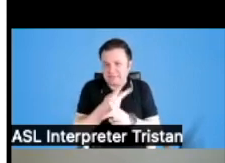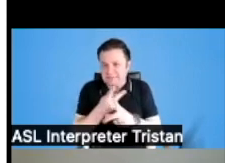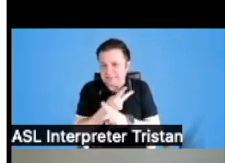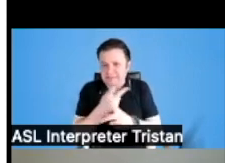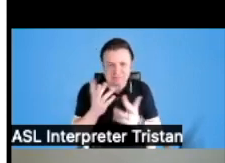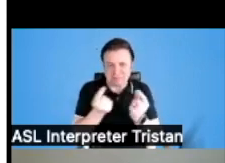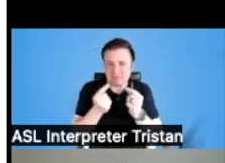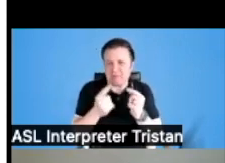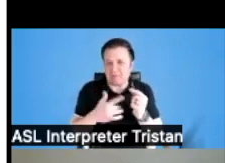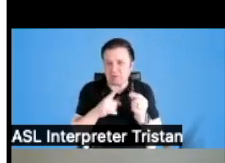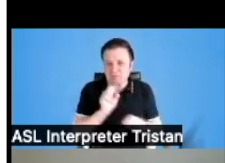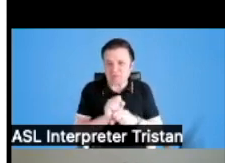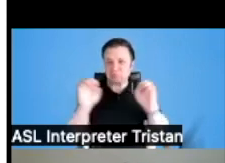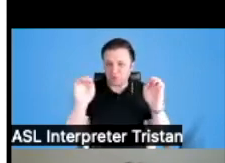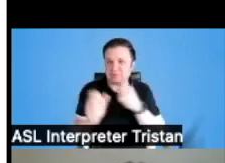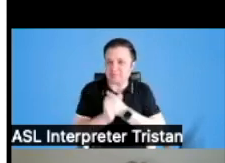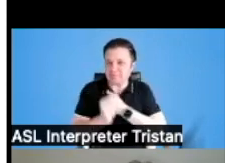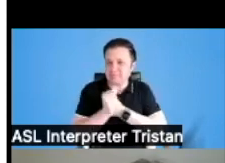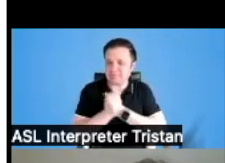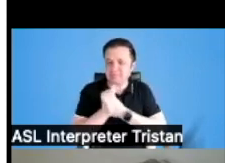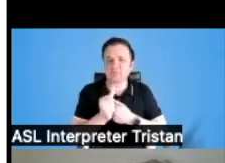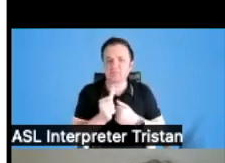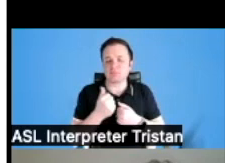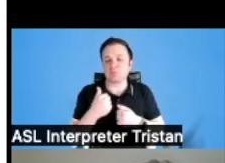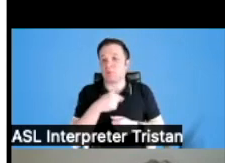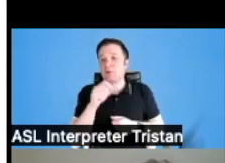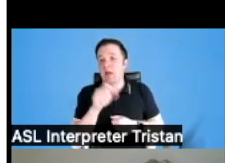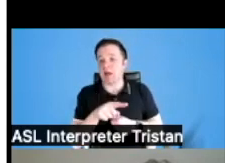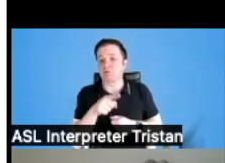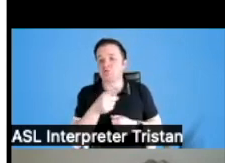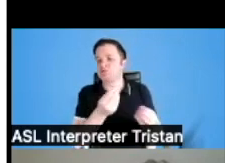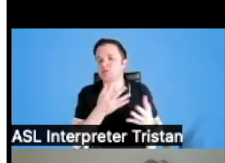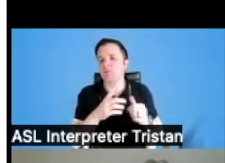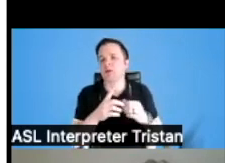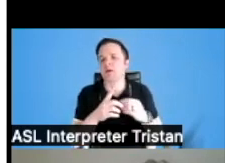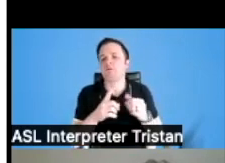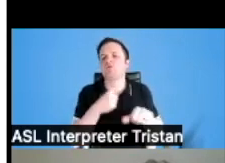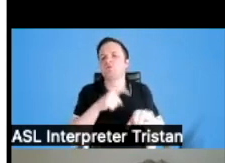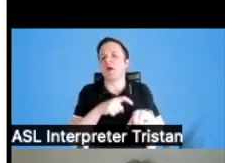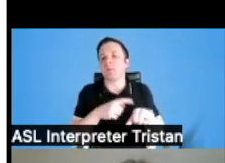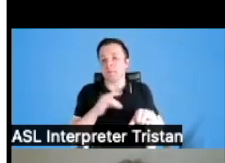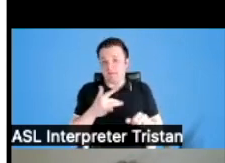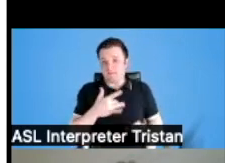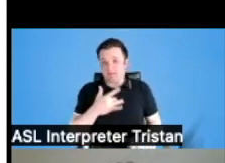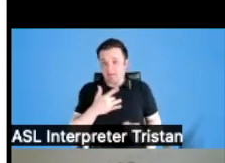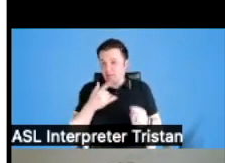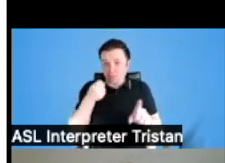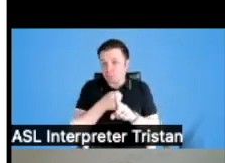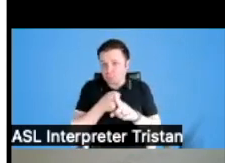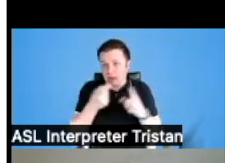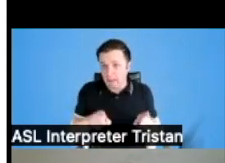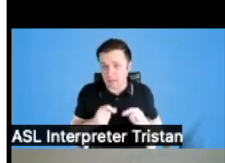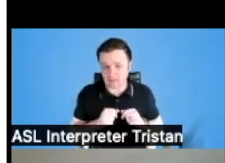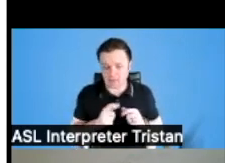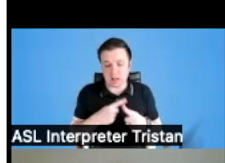real emergency. Can you tell me, and we would ask them, can you tell me about the first time it felt like that? And then the